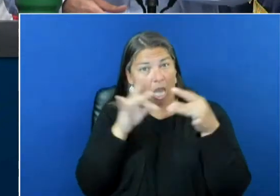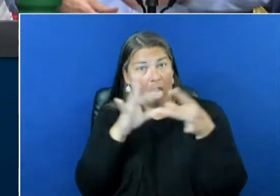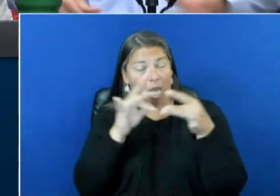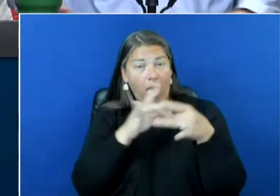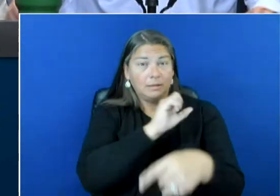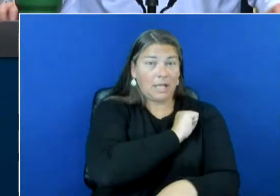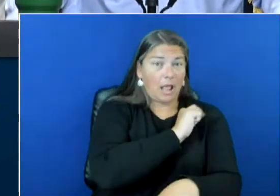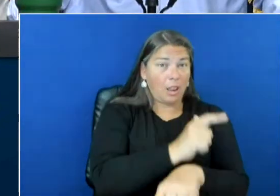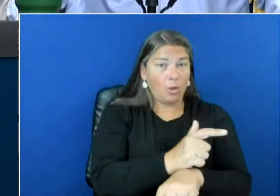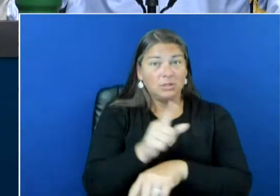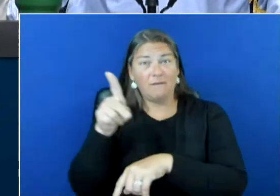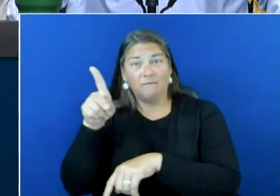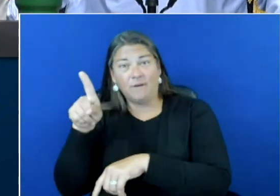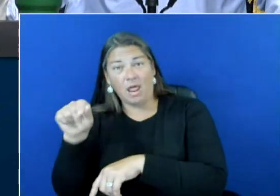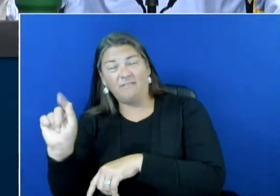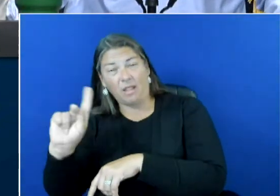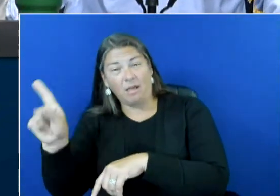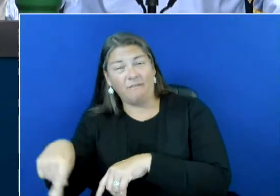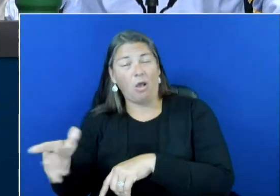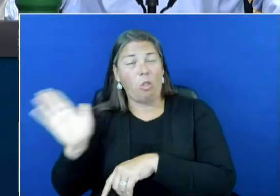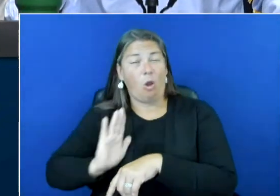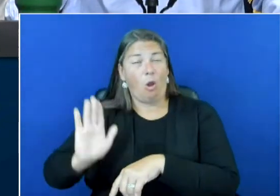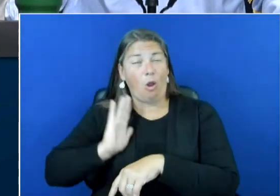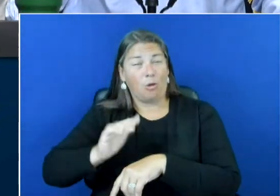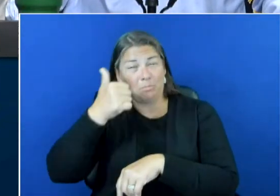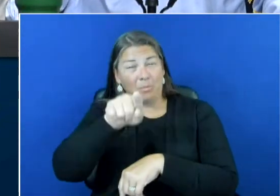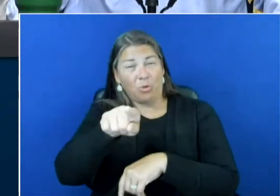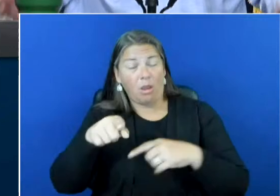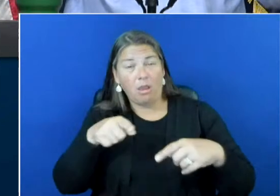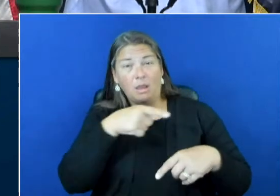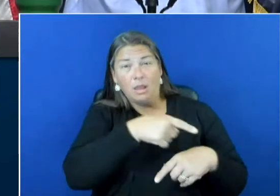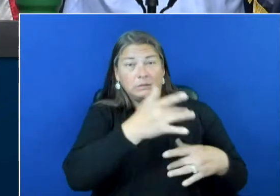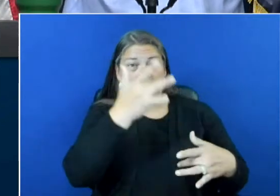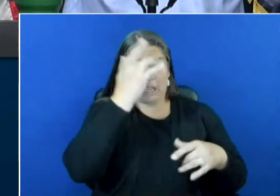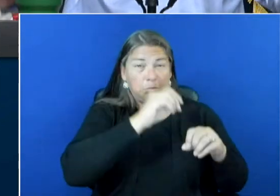versus Louisville, we talked about crushing the curve.